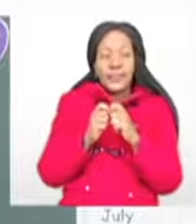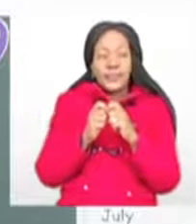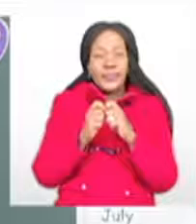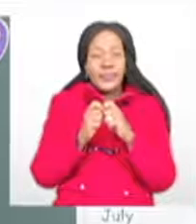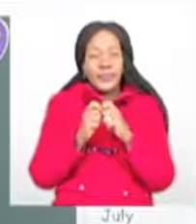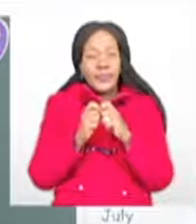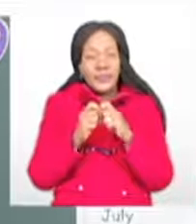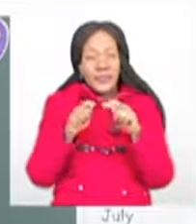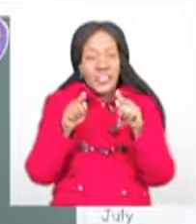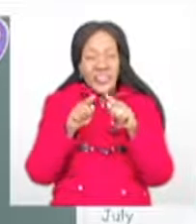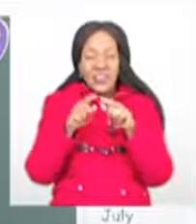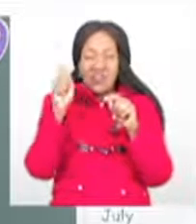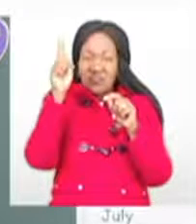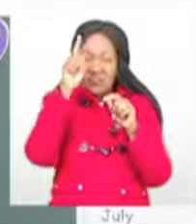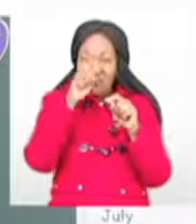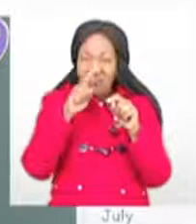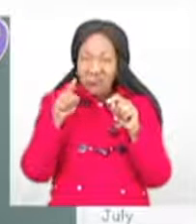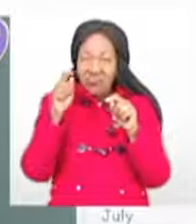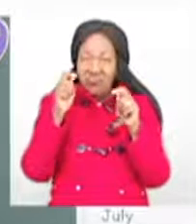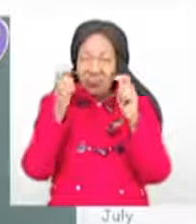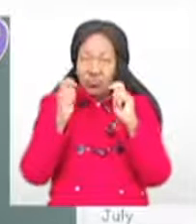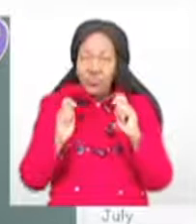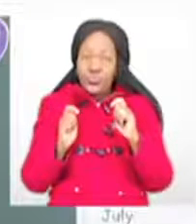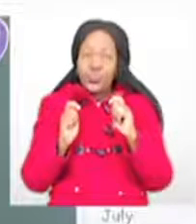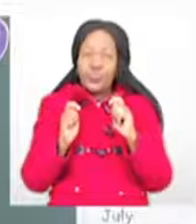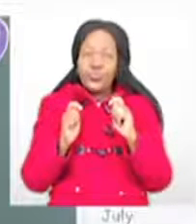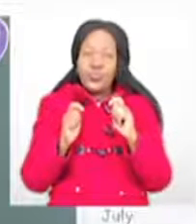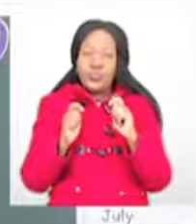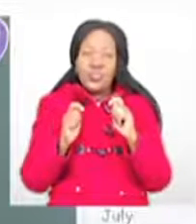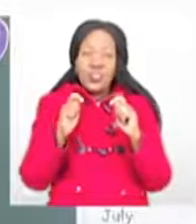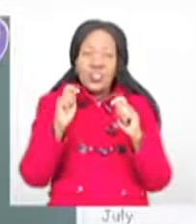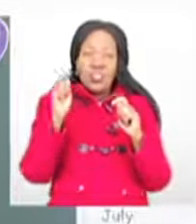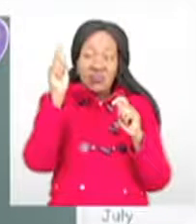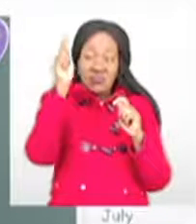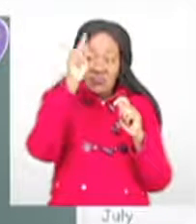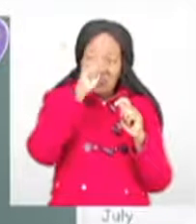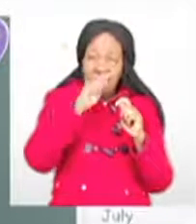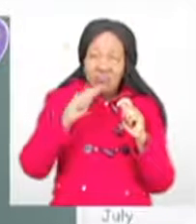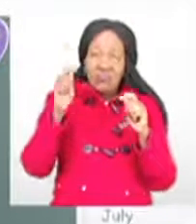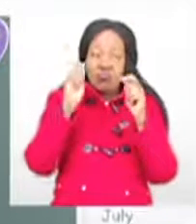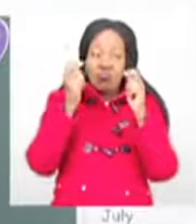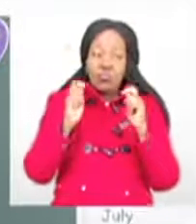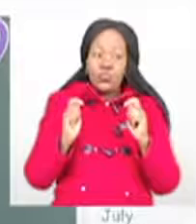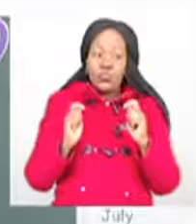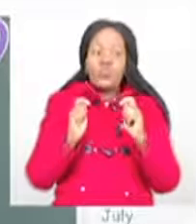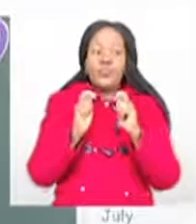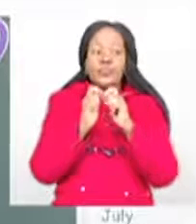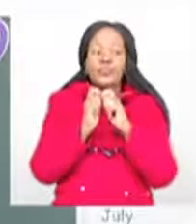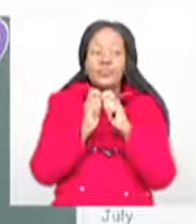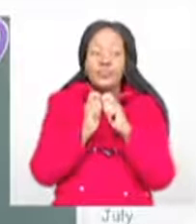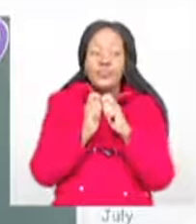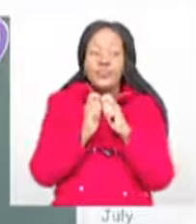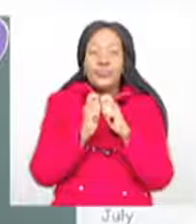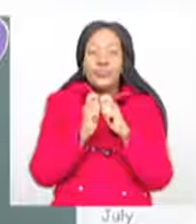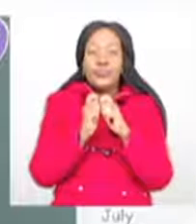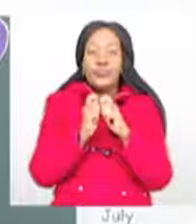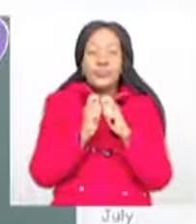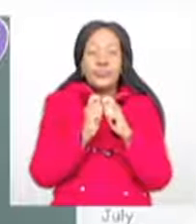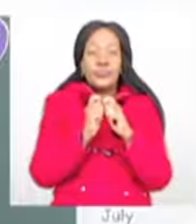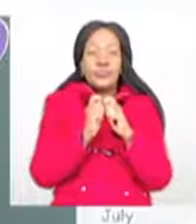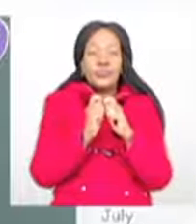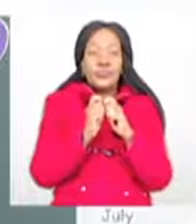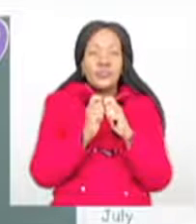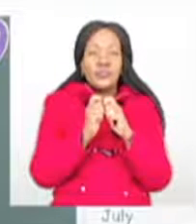we have another oval shape, and another oval shape. Now, we